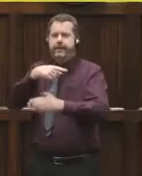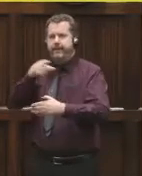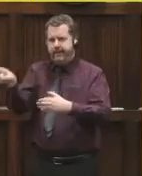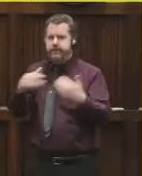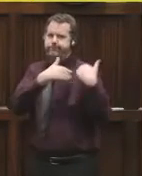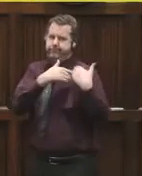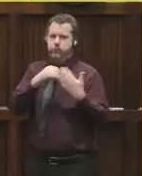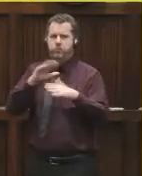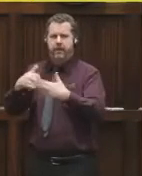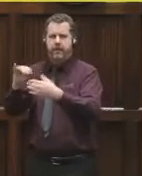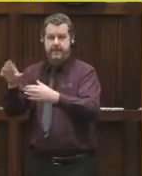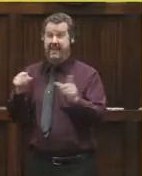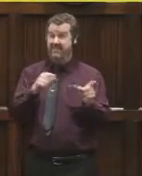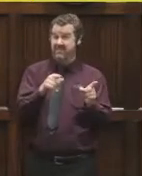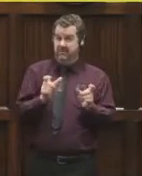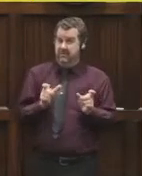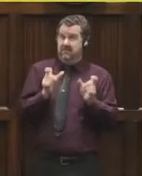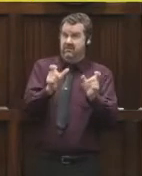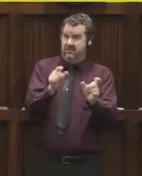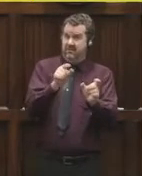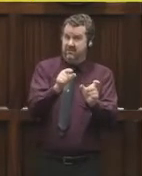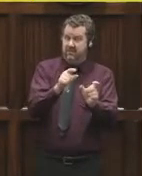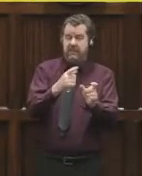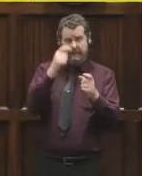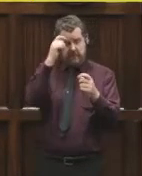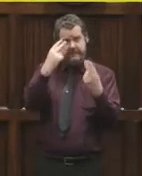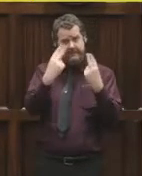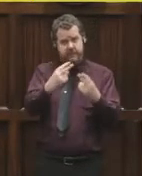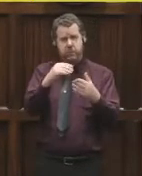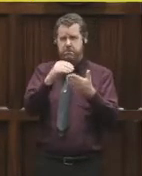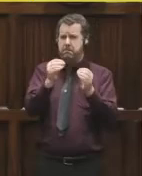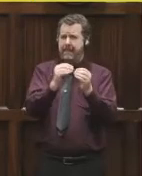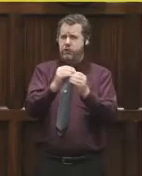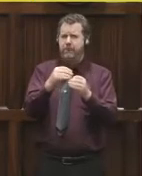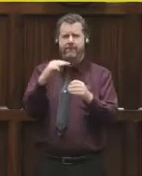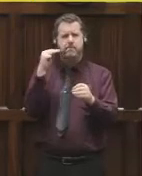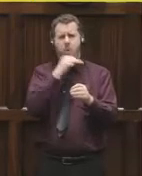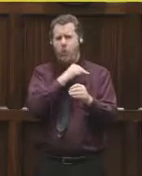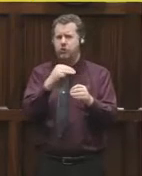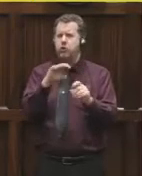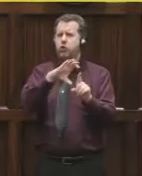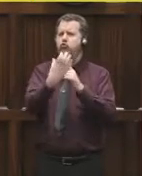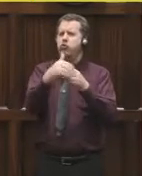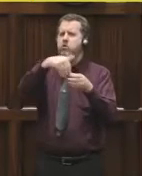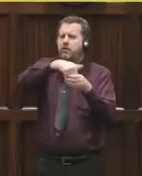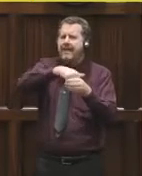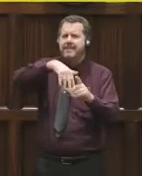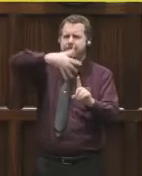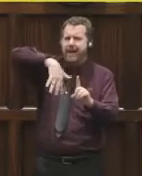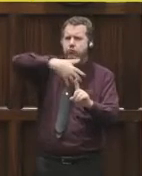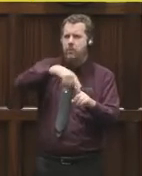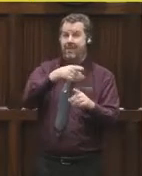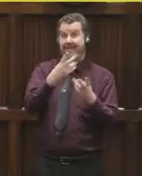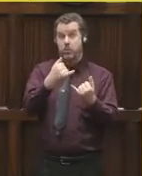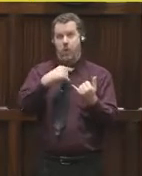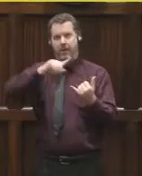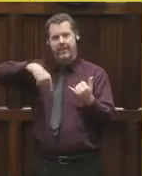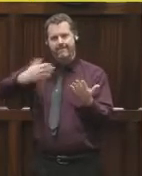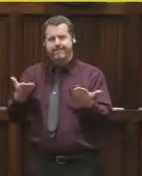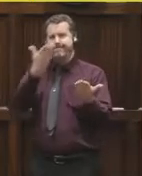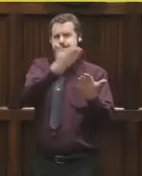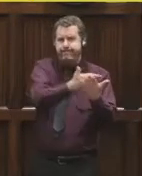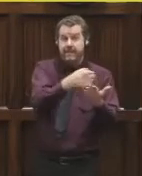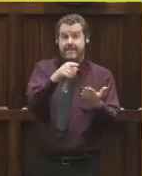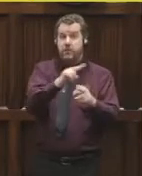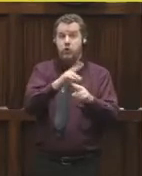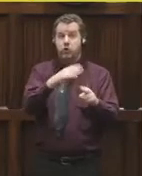ISL, because I think it puts it in its important cultural context, and that's why we're moving it, because this issue is bigger than just access